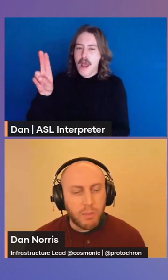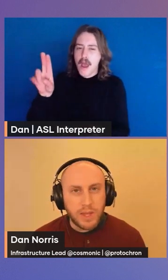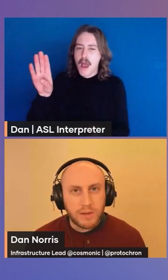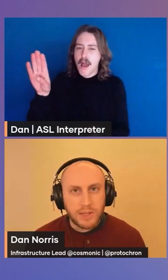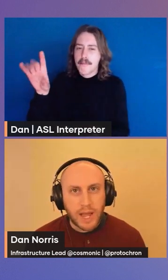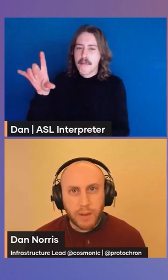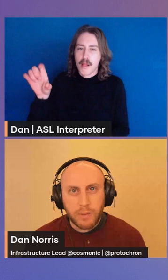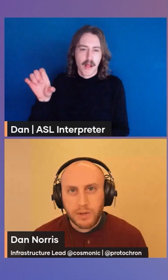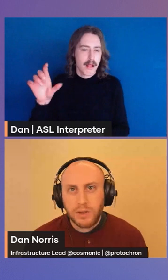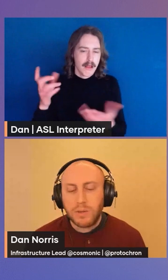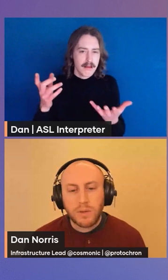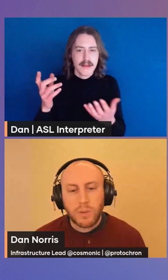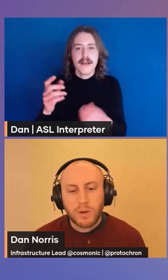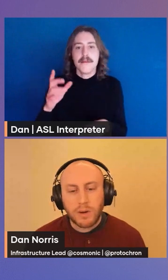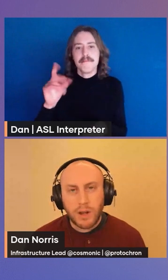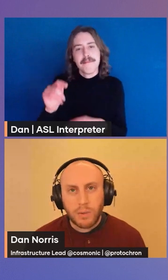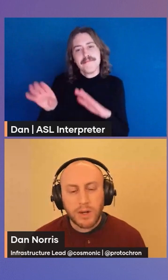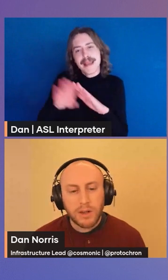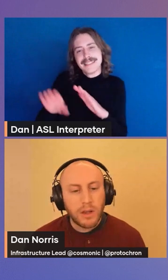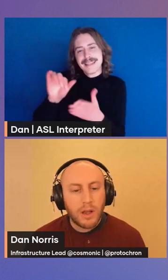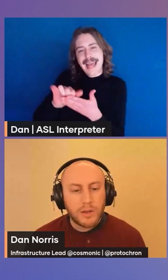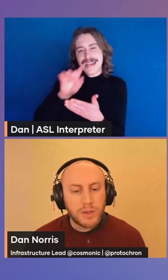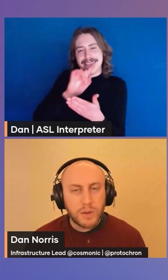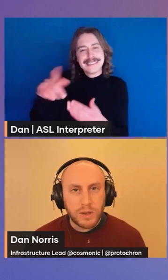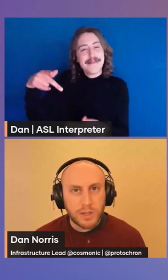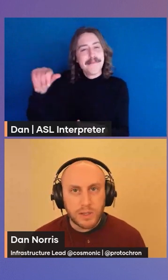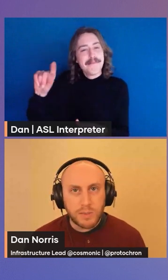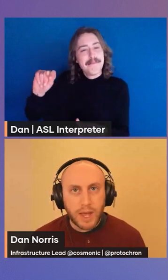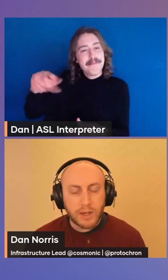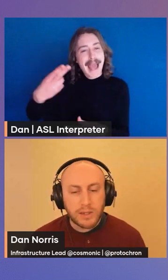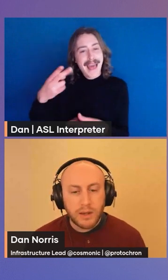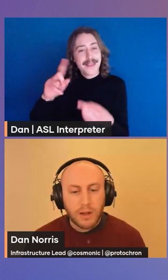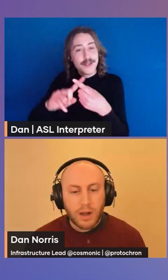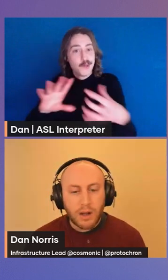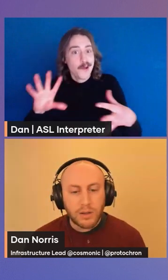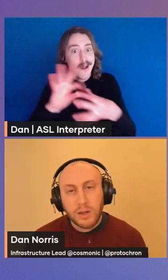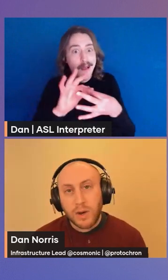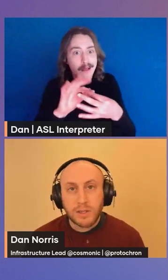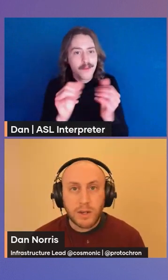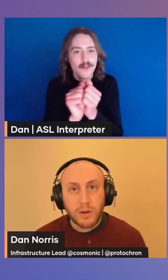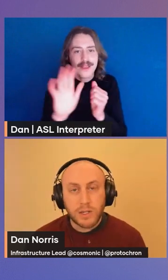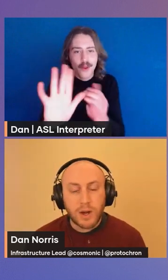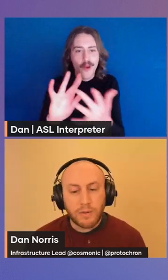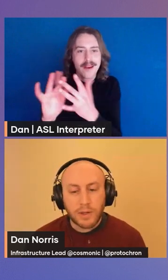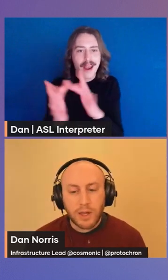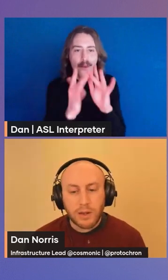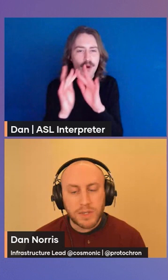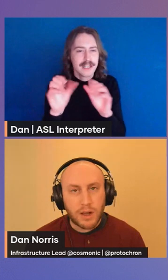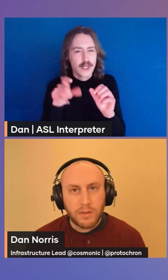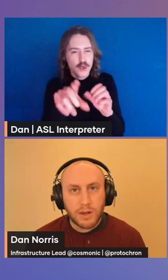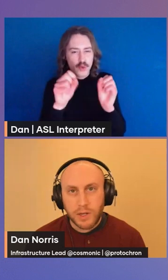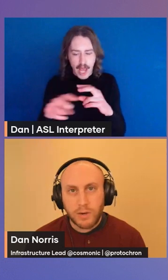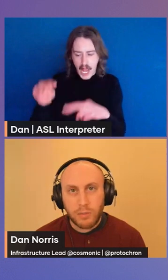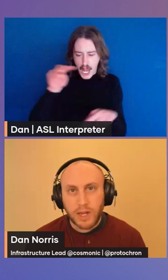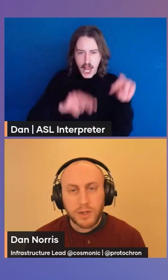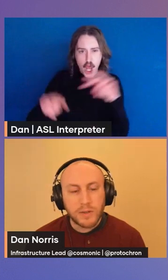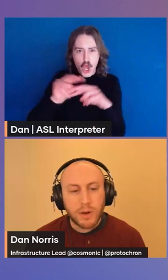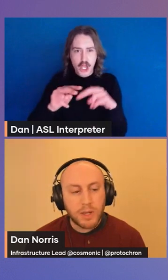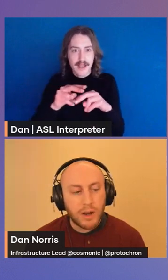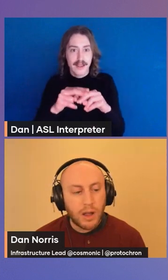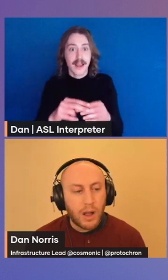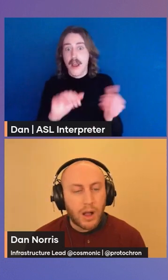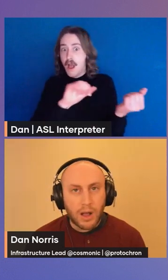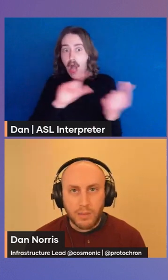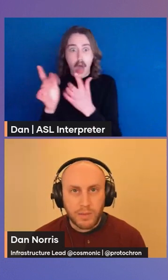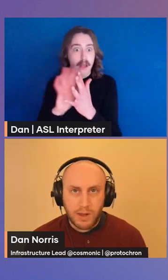a big tap into your networking. So you can inspect all egress and ingress traffic that comes out of it and generate metrics from it.